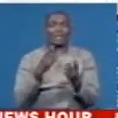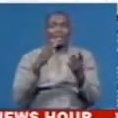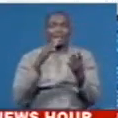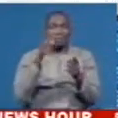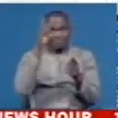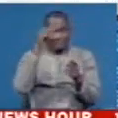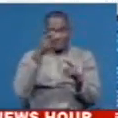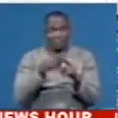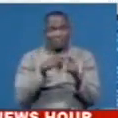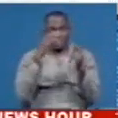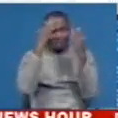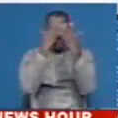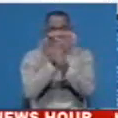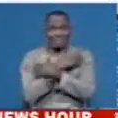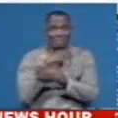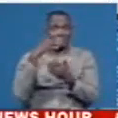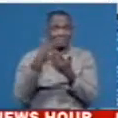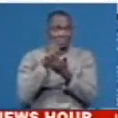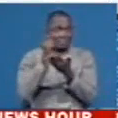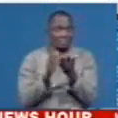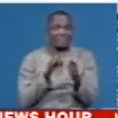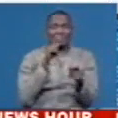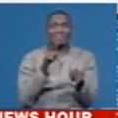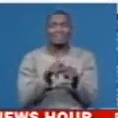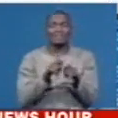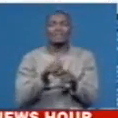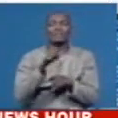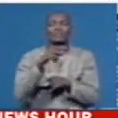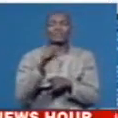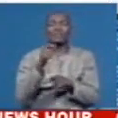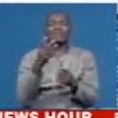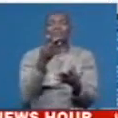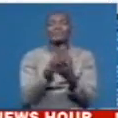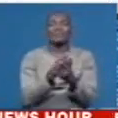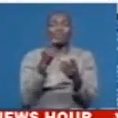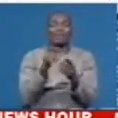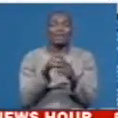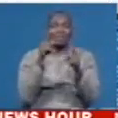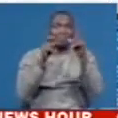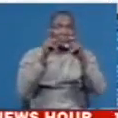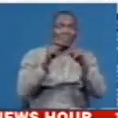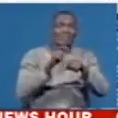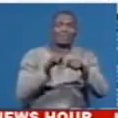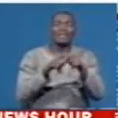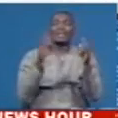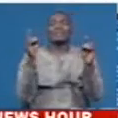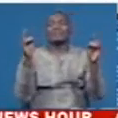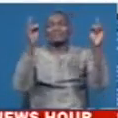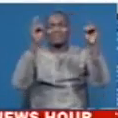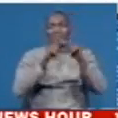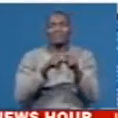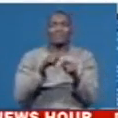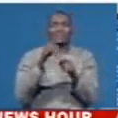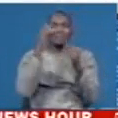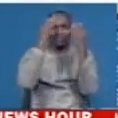journalist Mahmoud Zeid, also known as Shawkhan, who is in jail for taking photos during a demonstration in